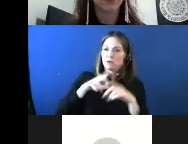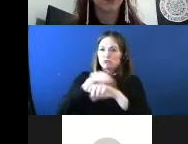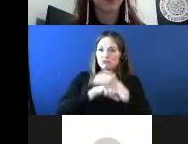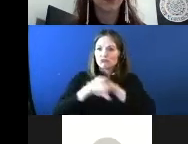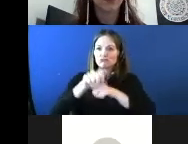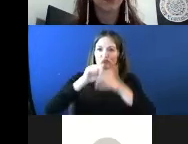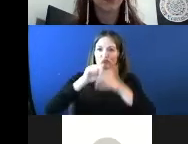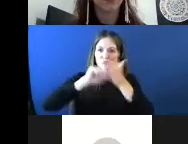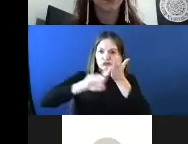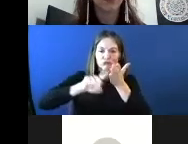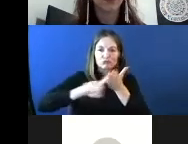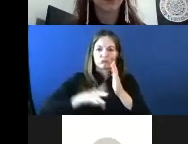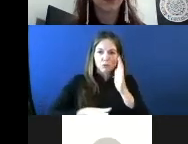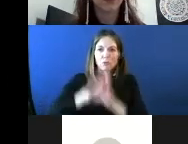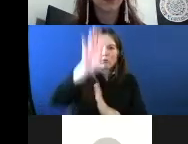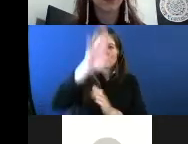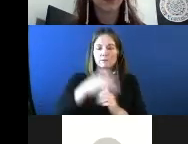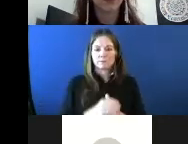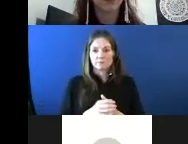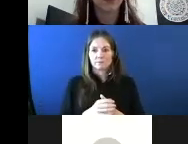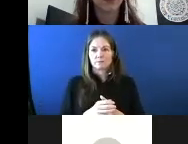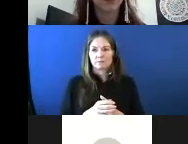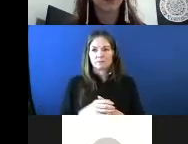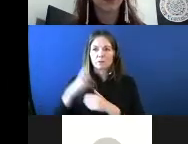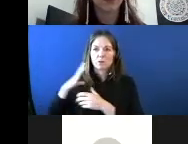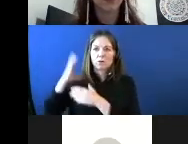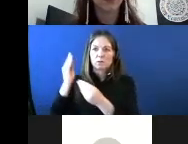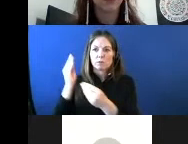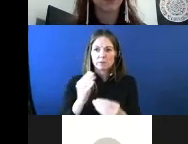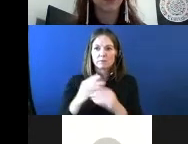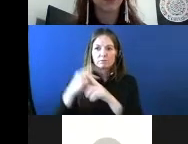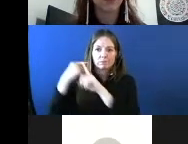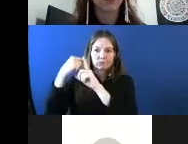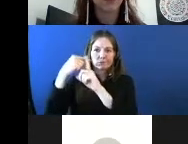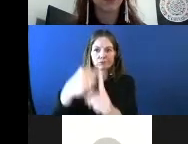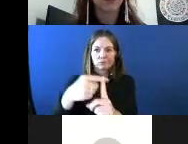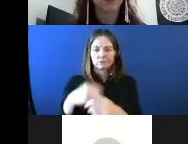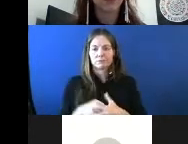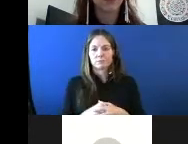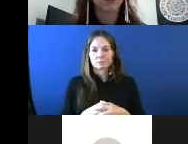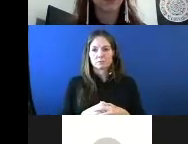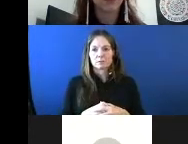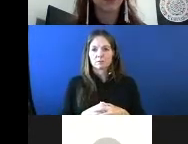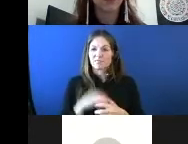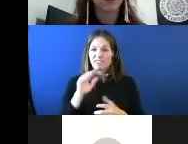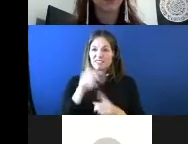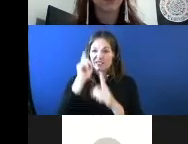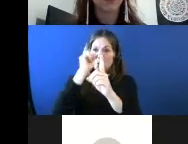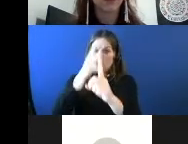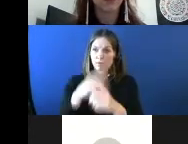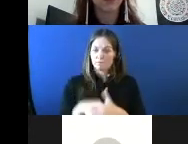researchers who can potentially be mentored by our team and by our partners. So that's the ultimate goal going